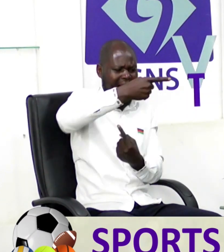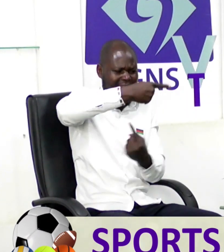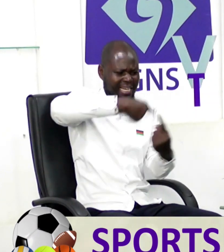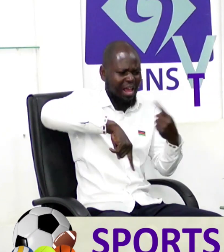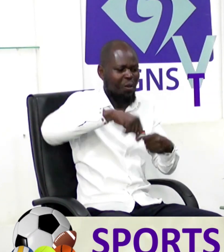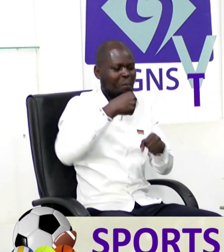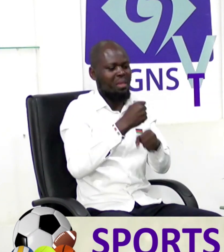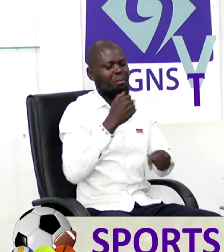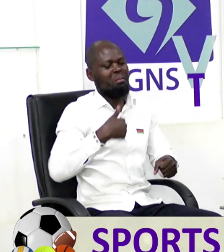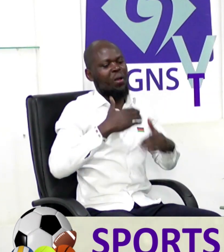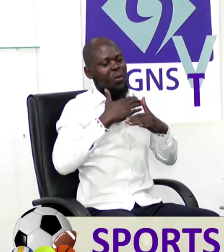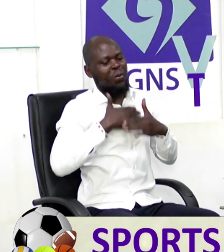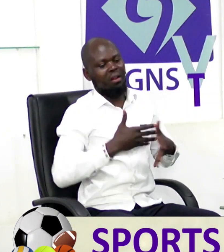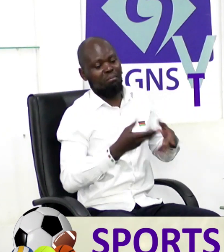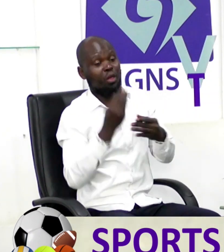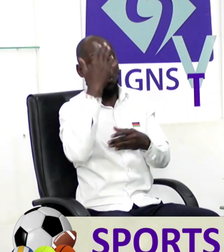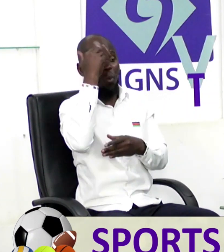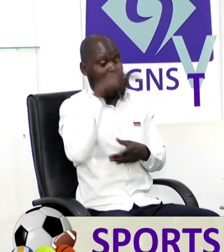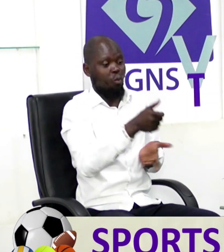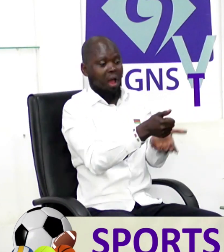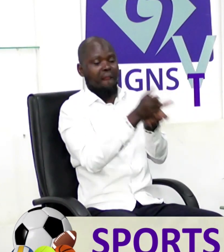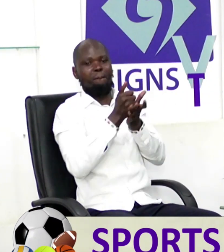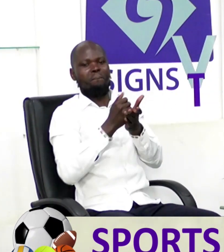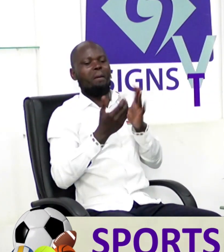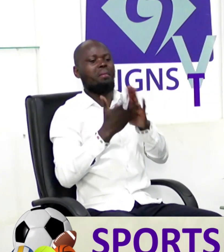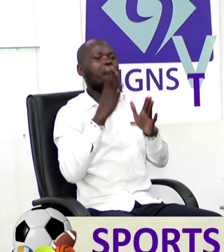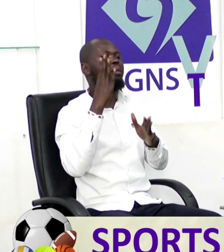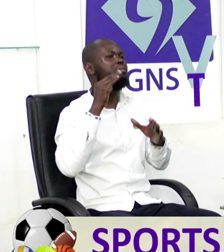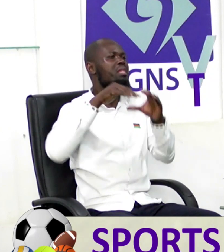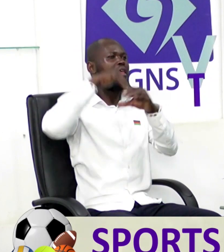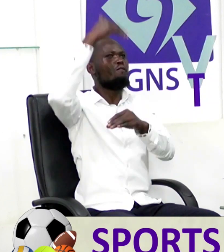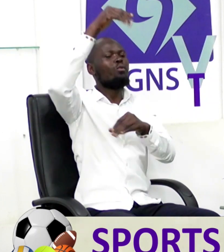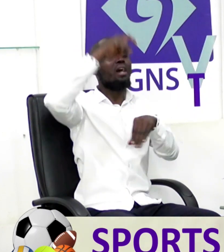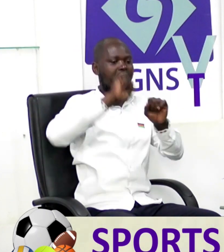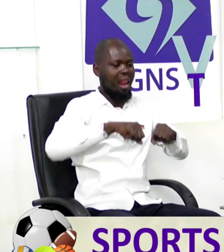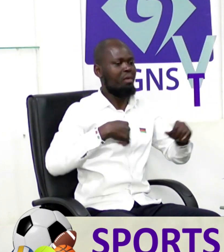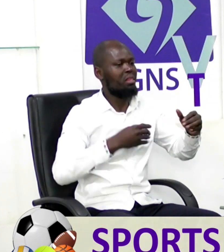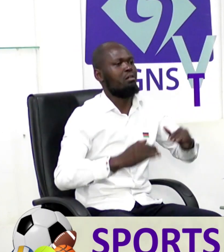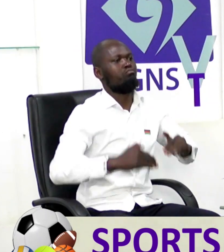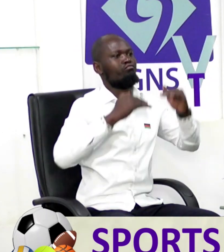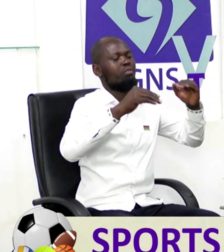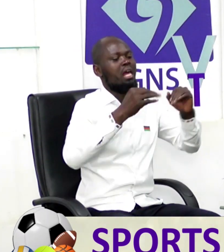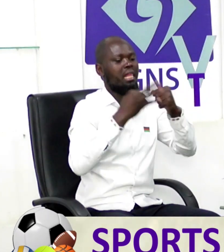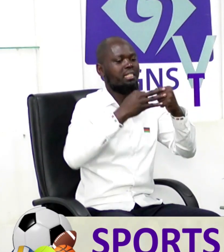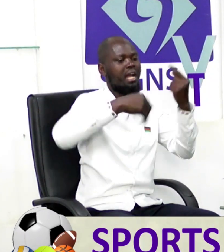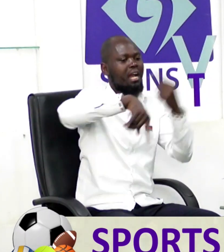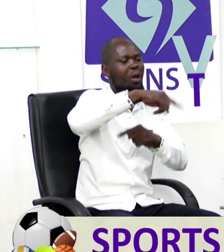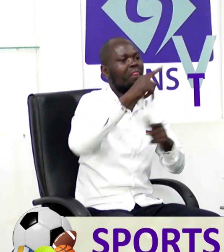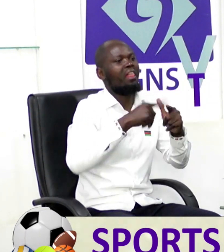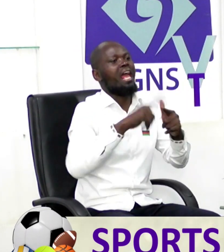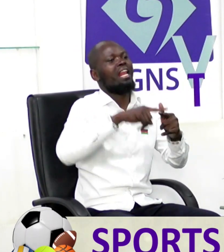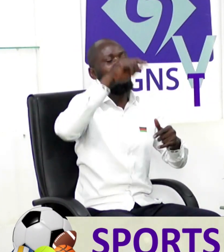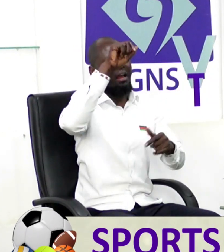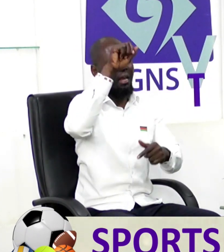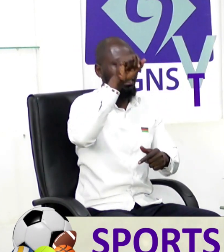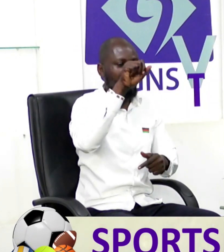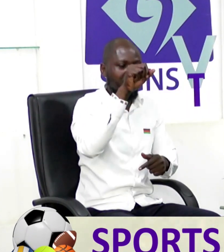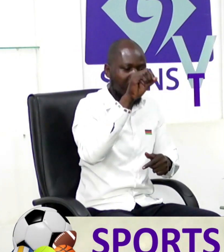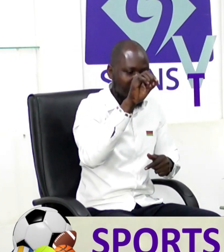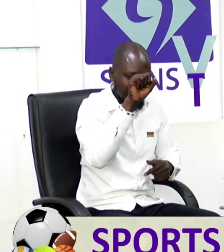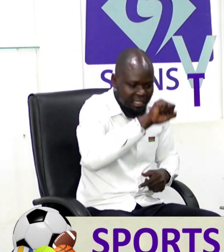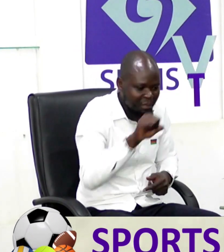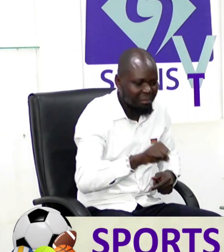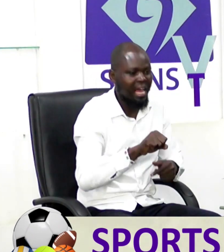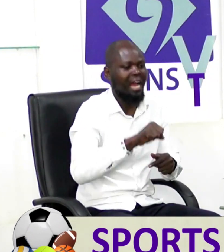They have to get really qualified so that they can go to round of 16. And I hope in future they can really